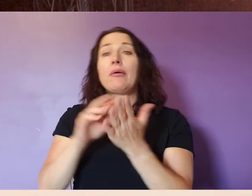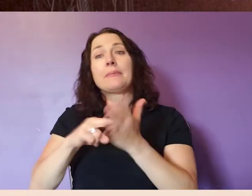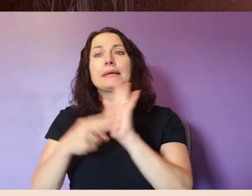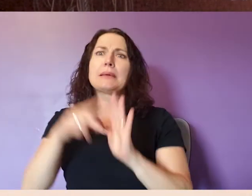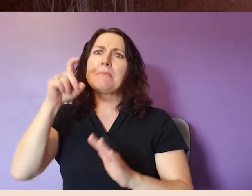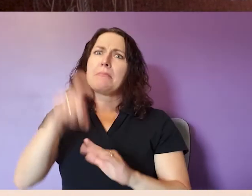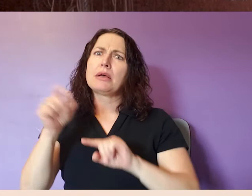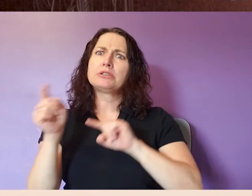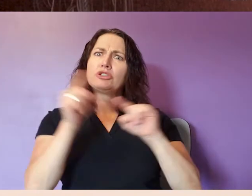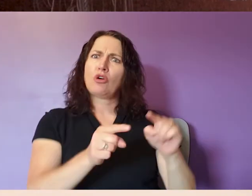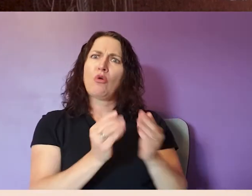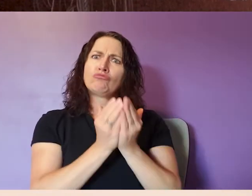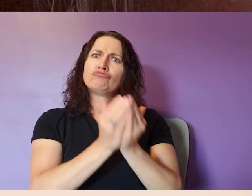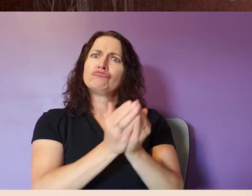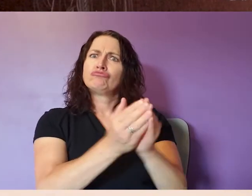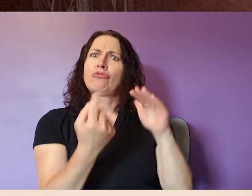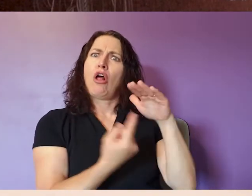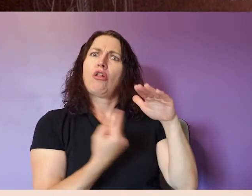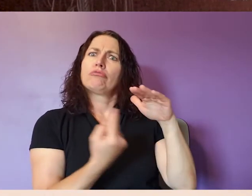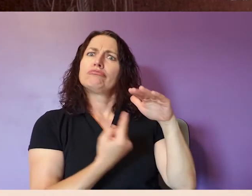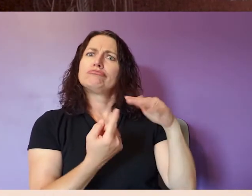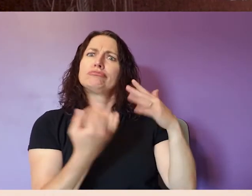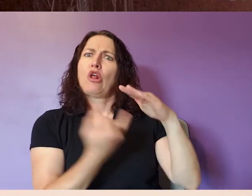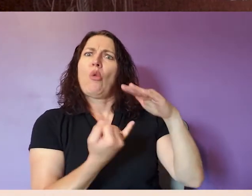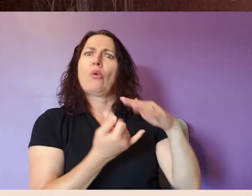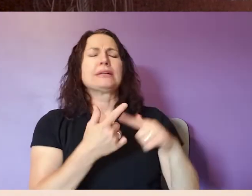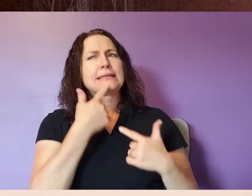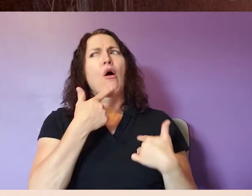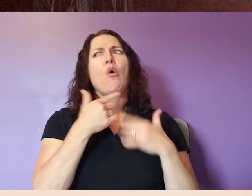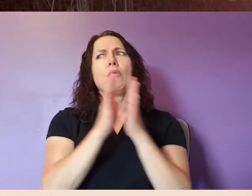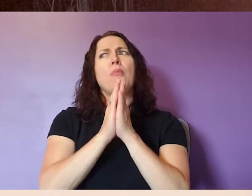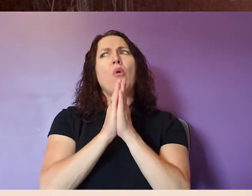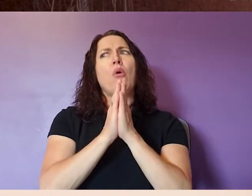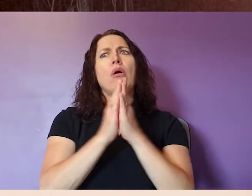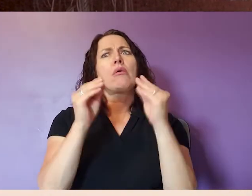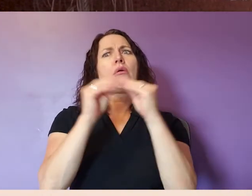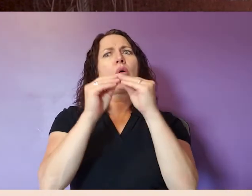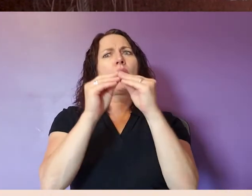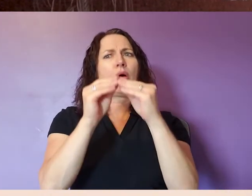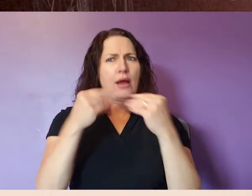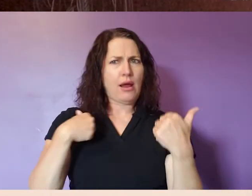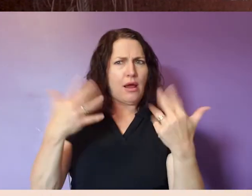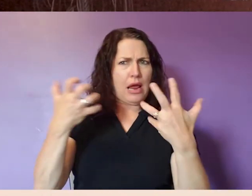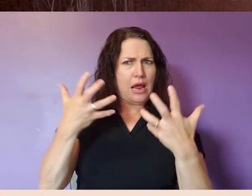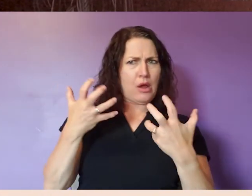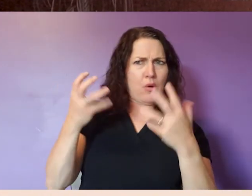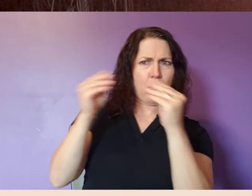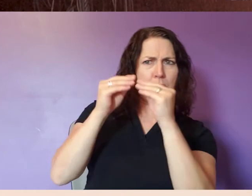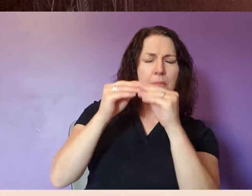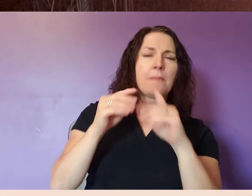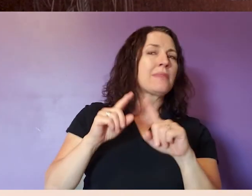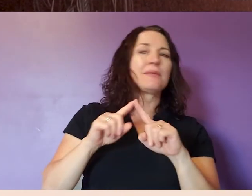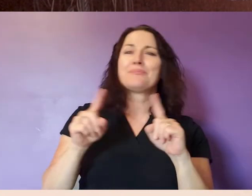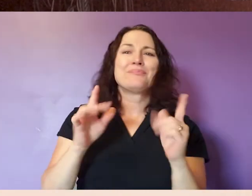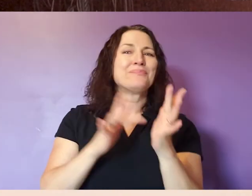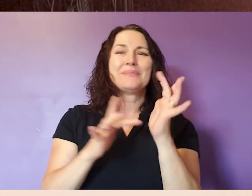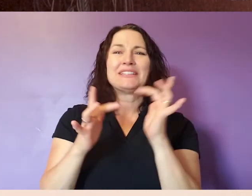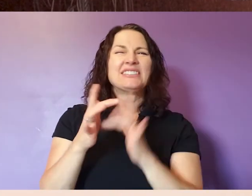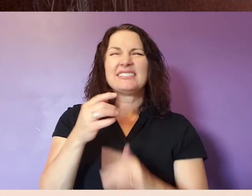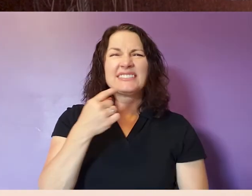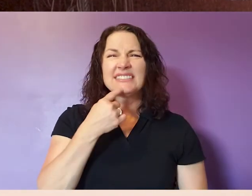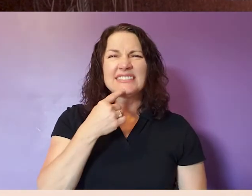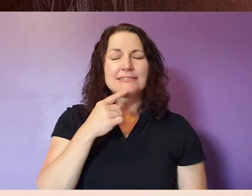place and be quiet and maybe pray more please and what jesus is